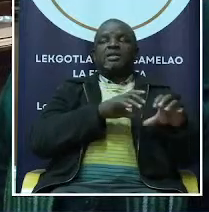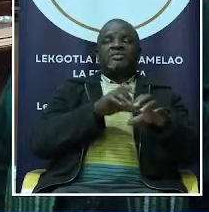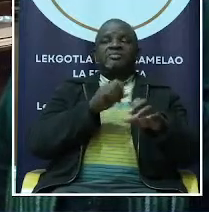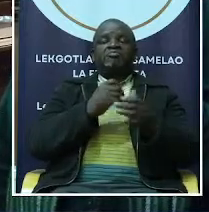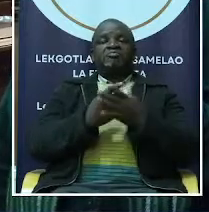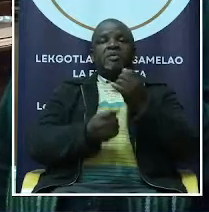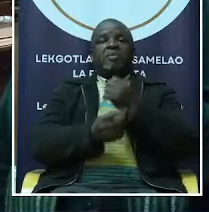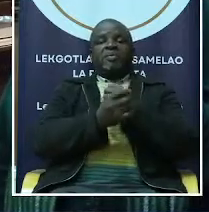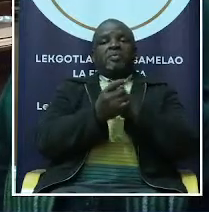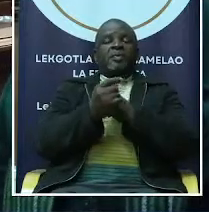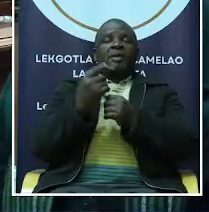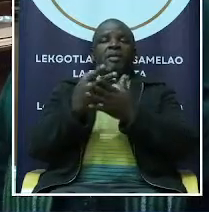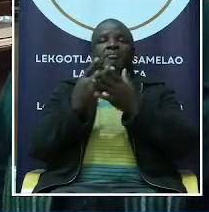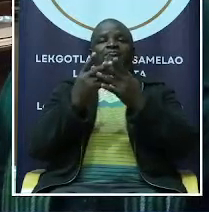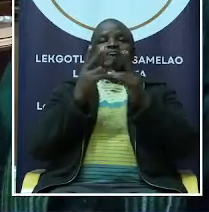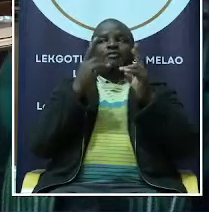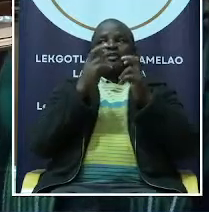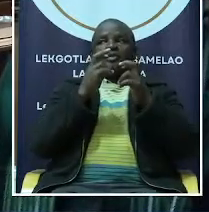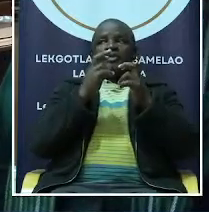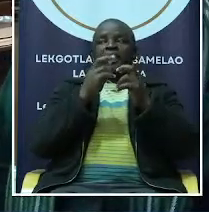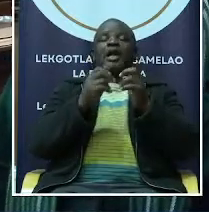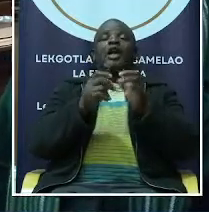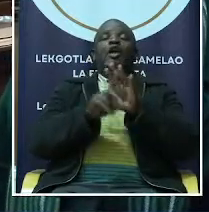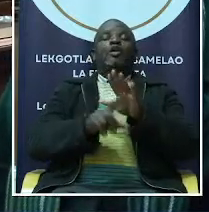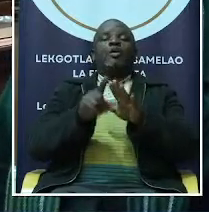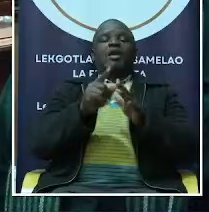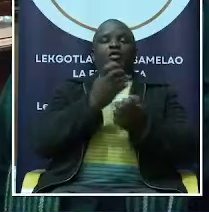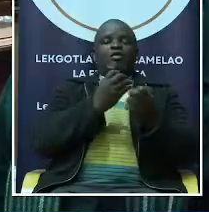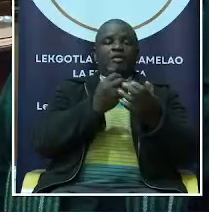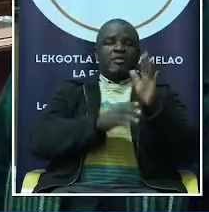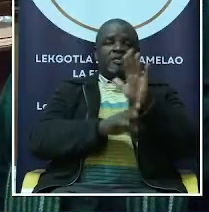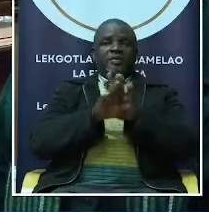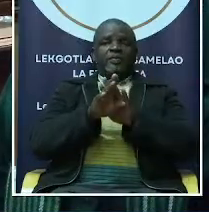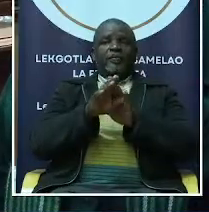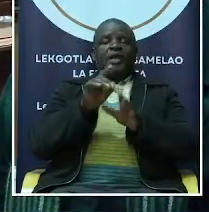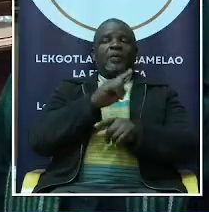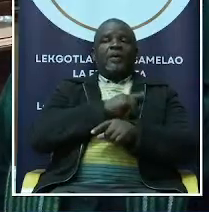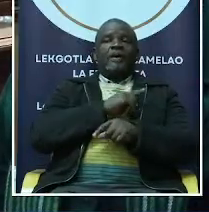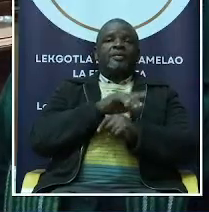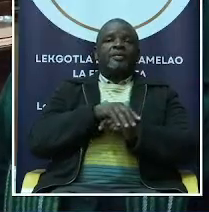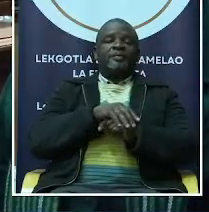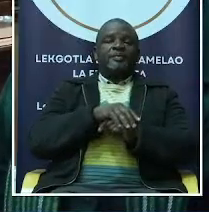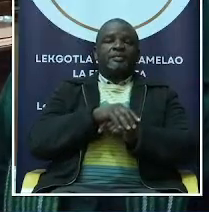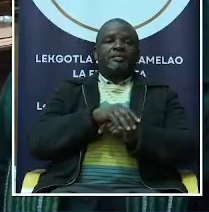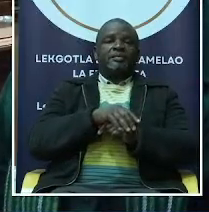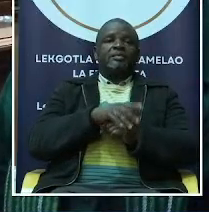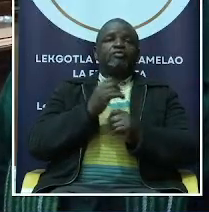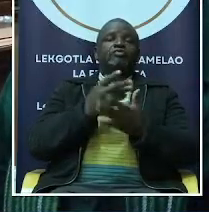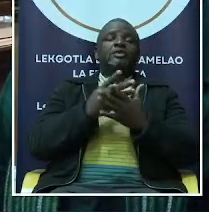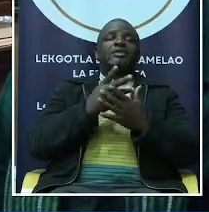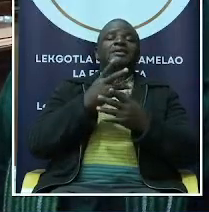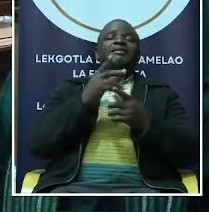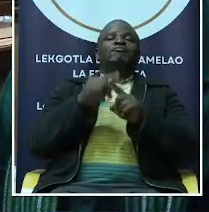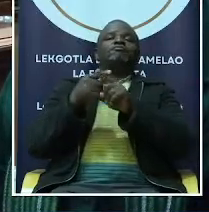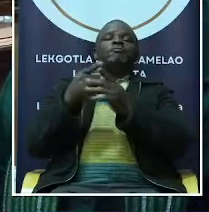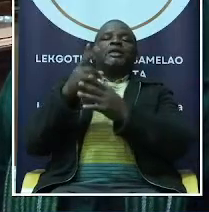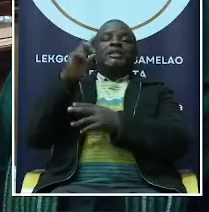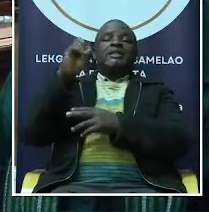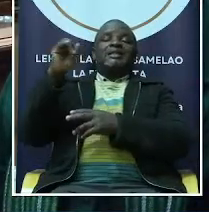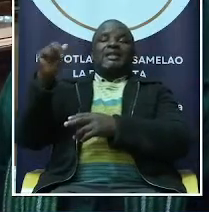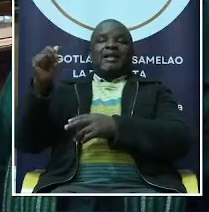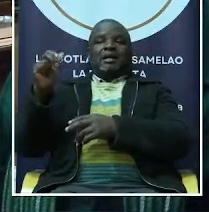happening regarding our local economic development, because you find the STEA is having a